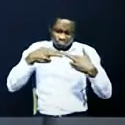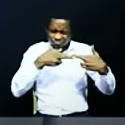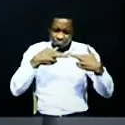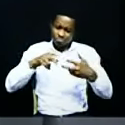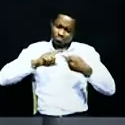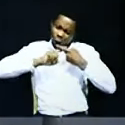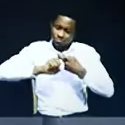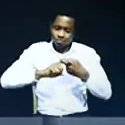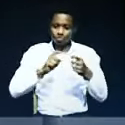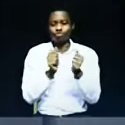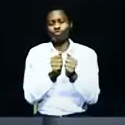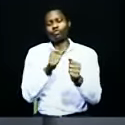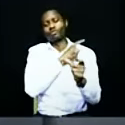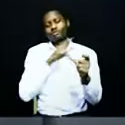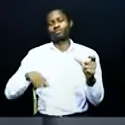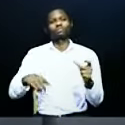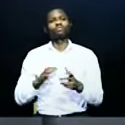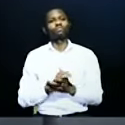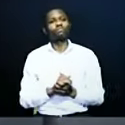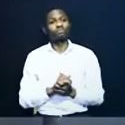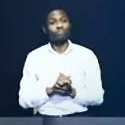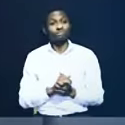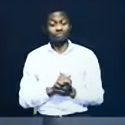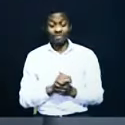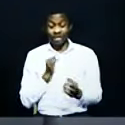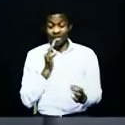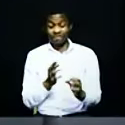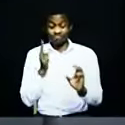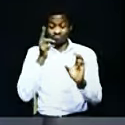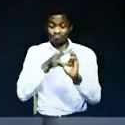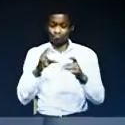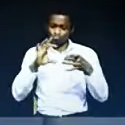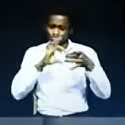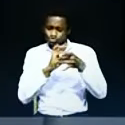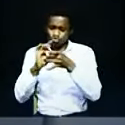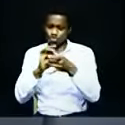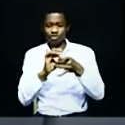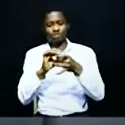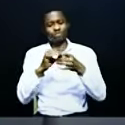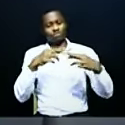Lord. When we enter into relationship with the Lord